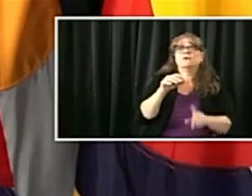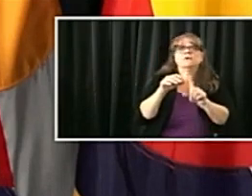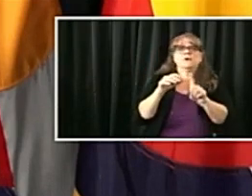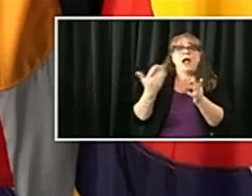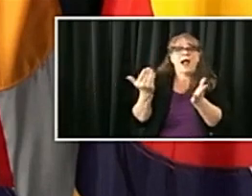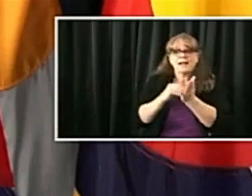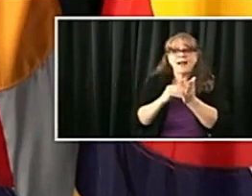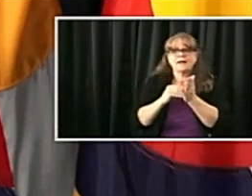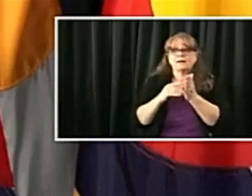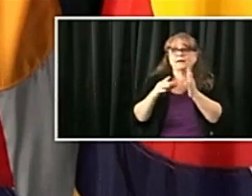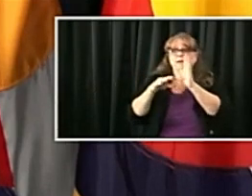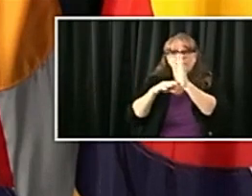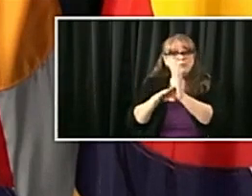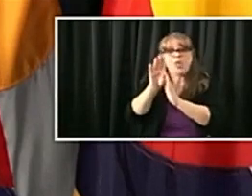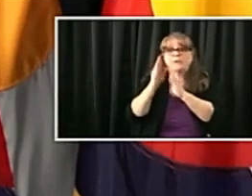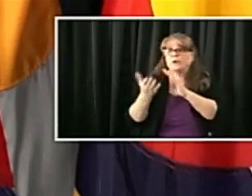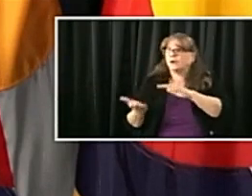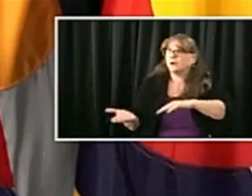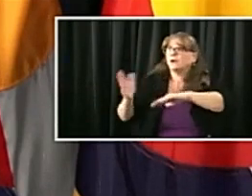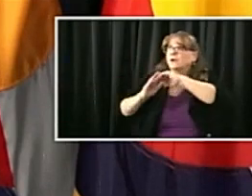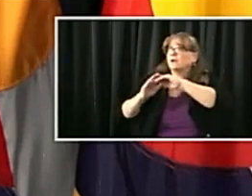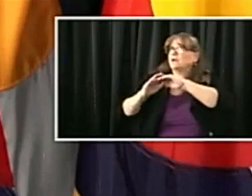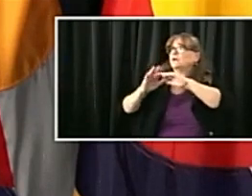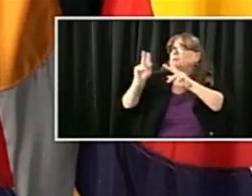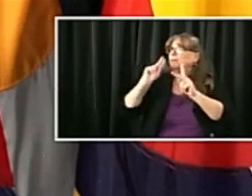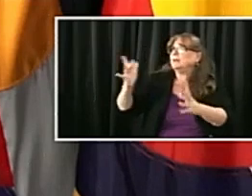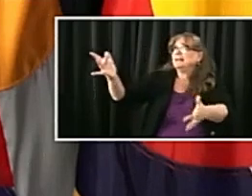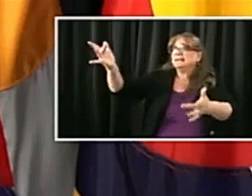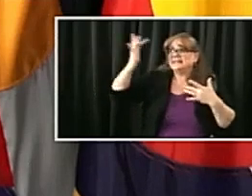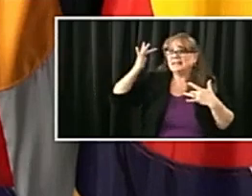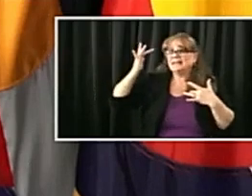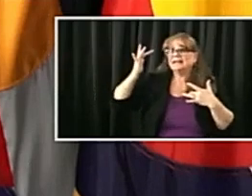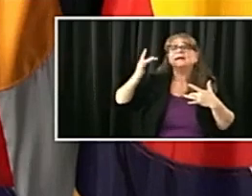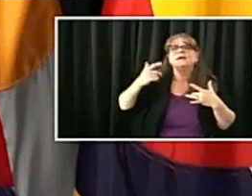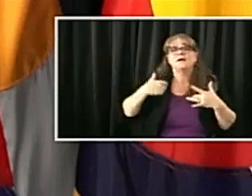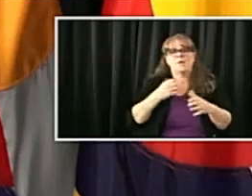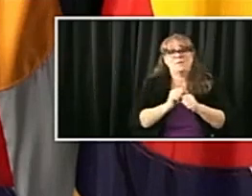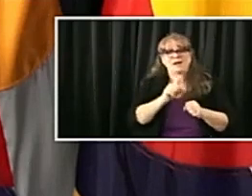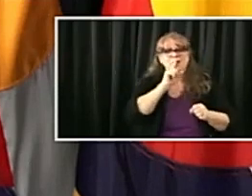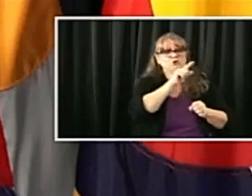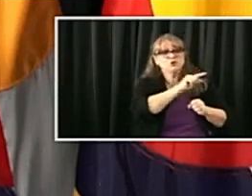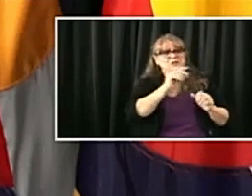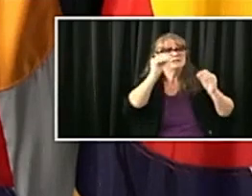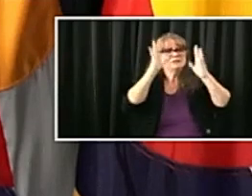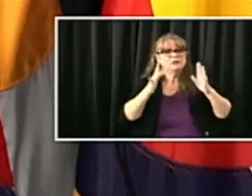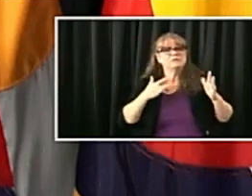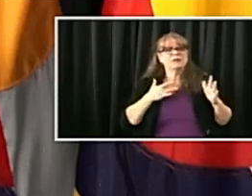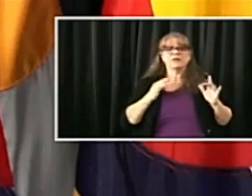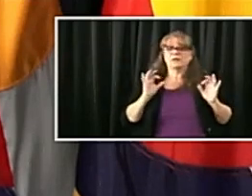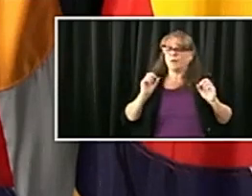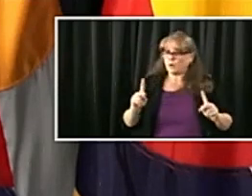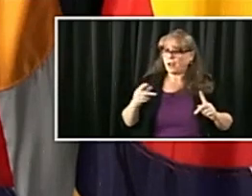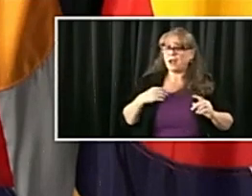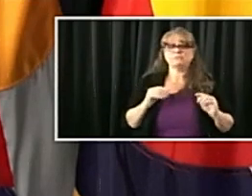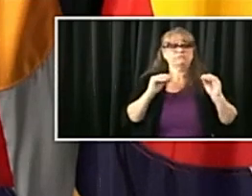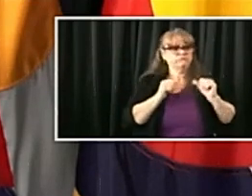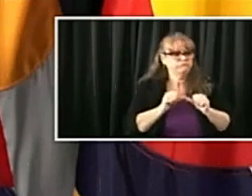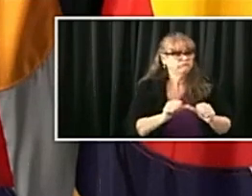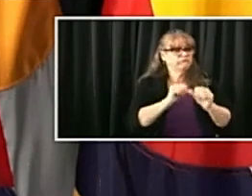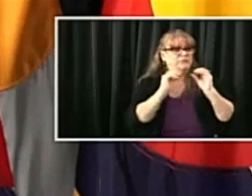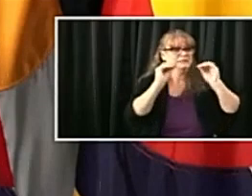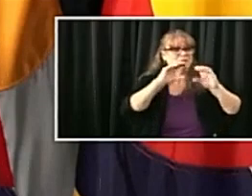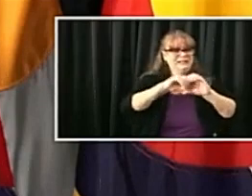few months, that our teachers have the confidence to be able to remain in in-person class instruction. We've had a big focus on